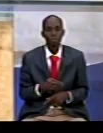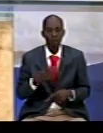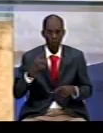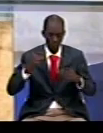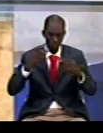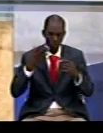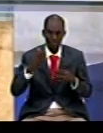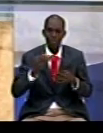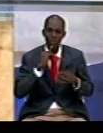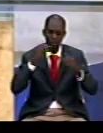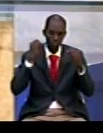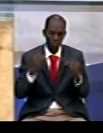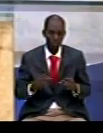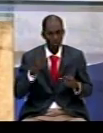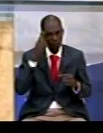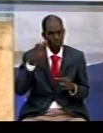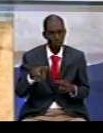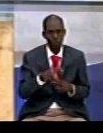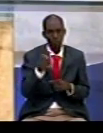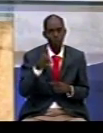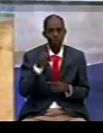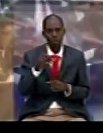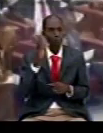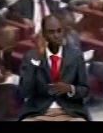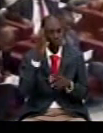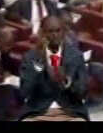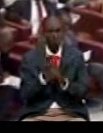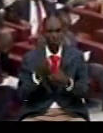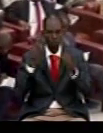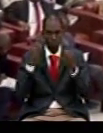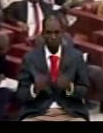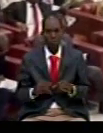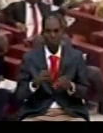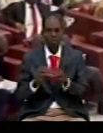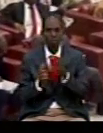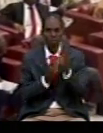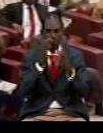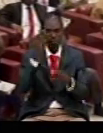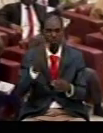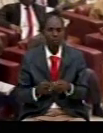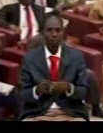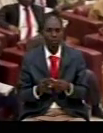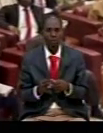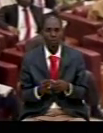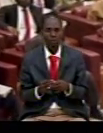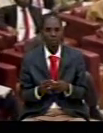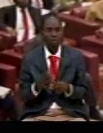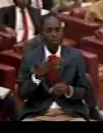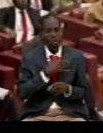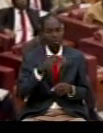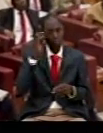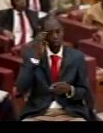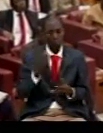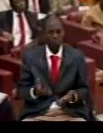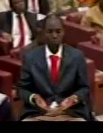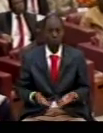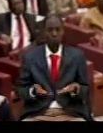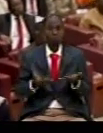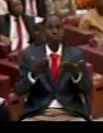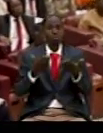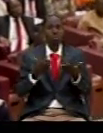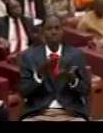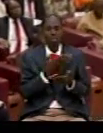journey ahead. You receive the strength in Jesus' name. And he arose, and he did eat